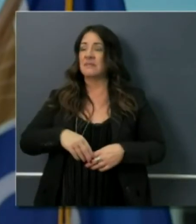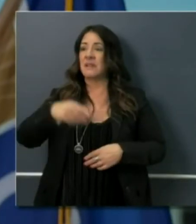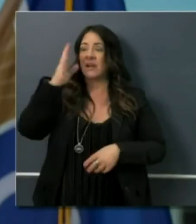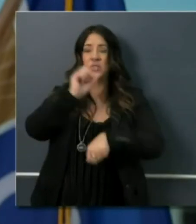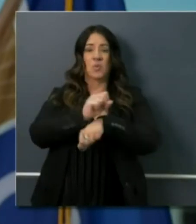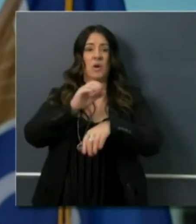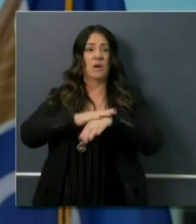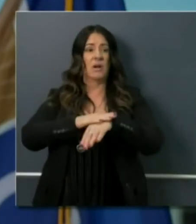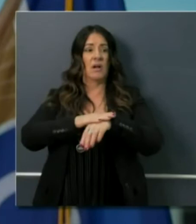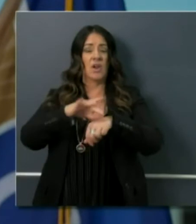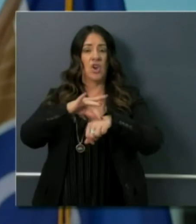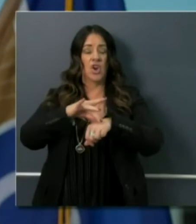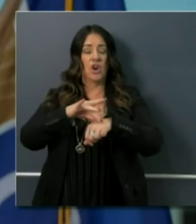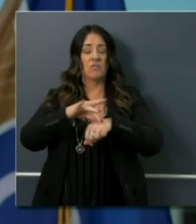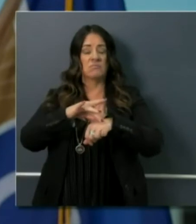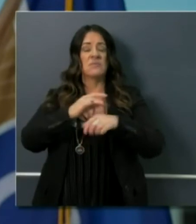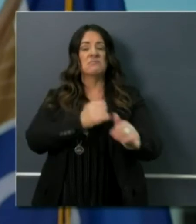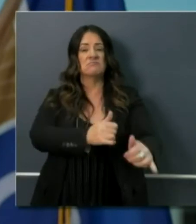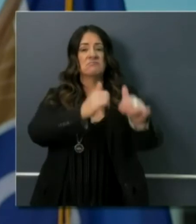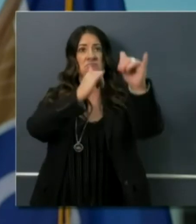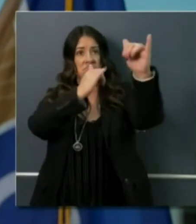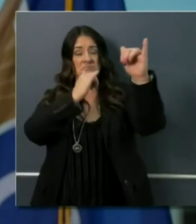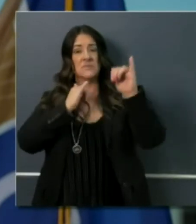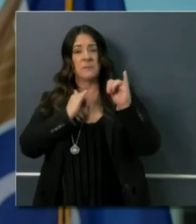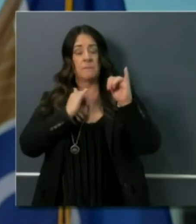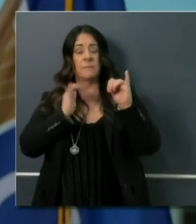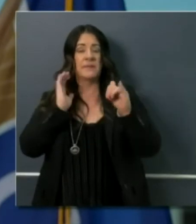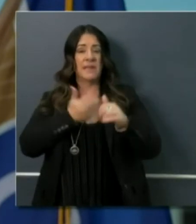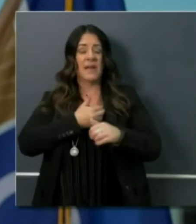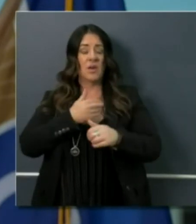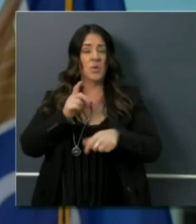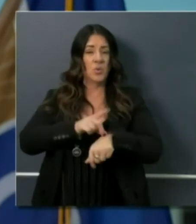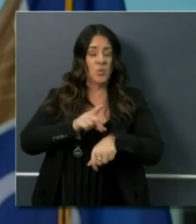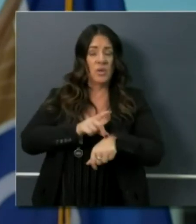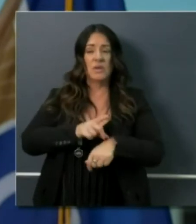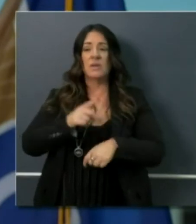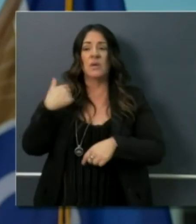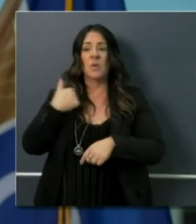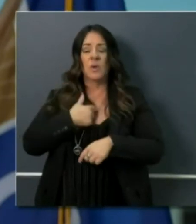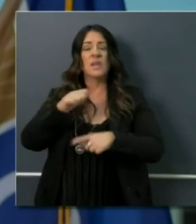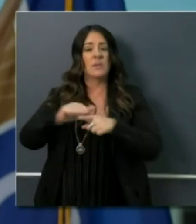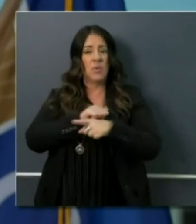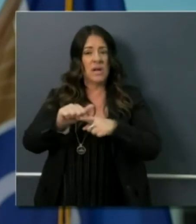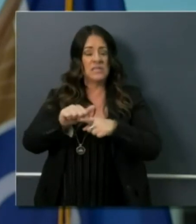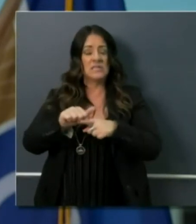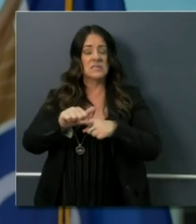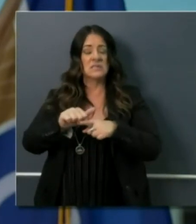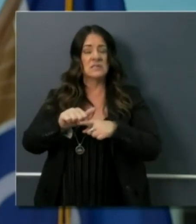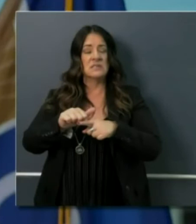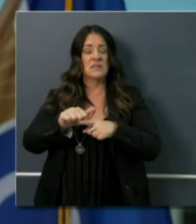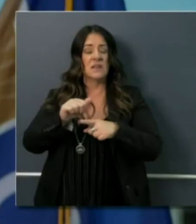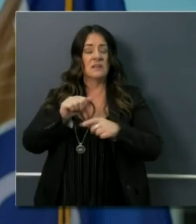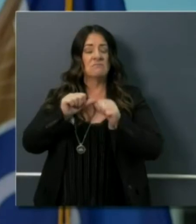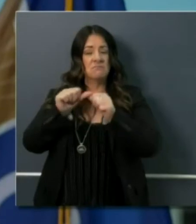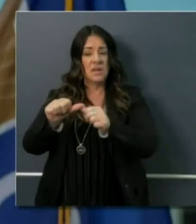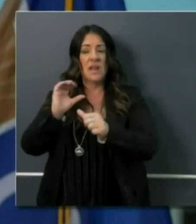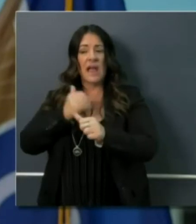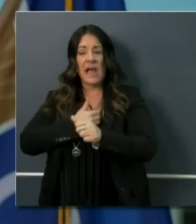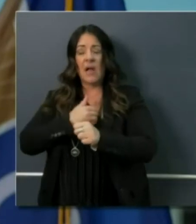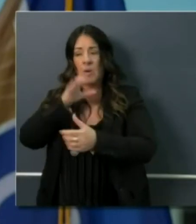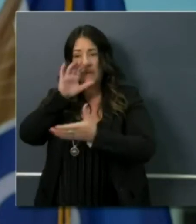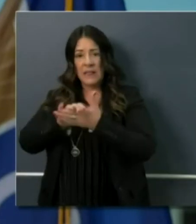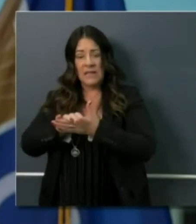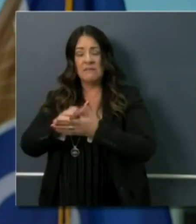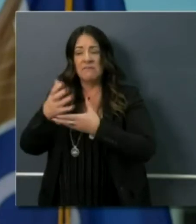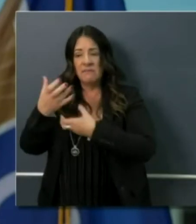So practice your faith, but do so in a way that allows you to